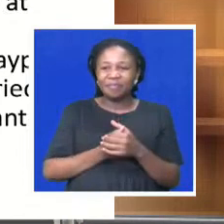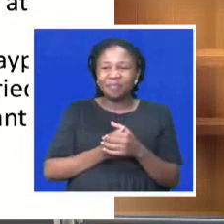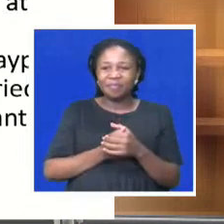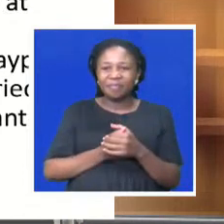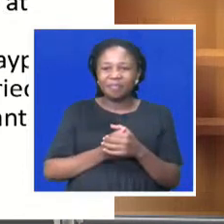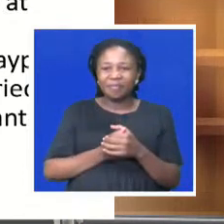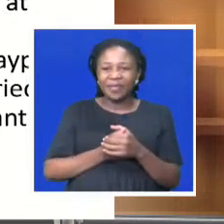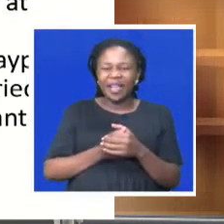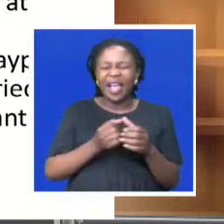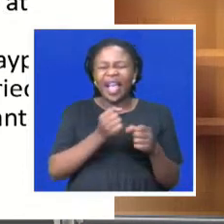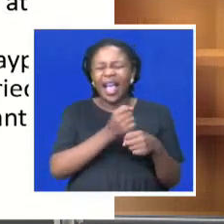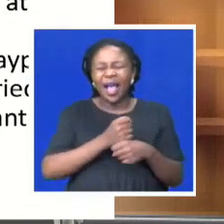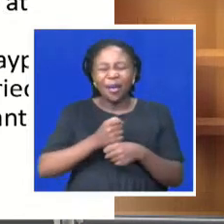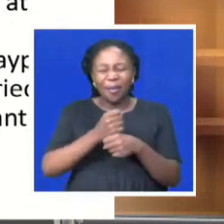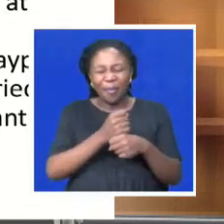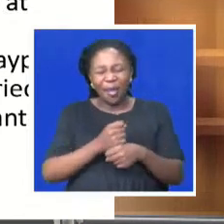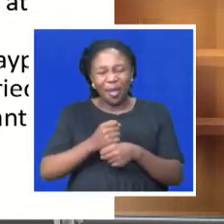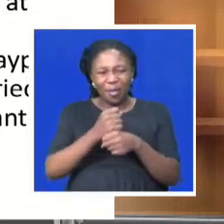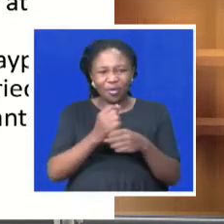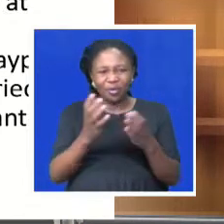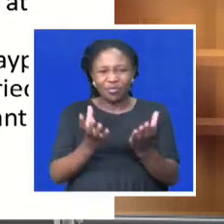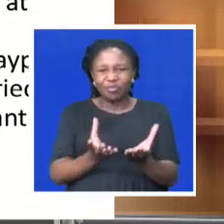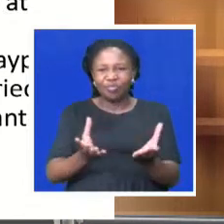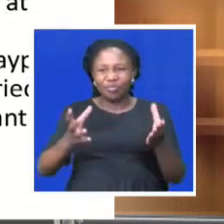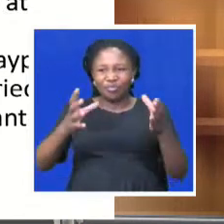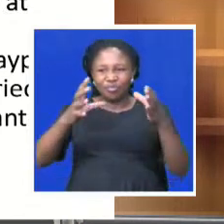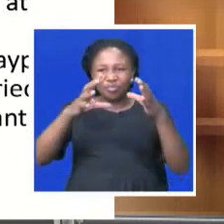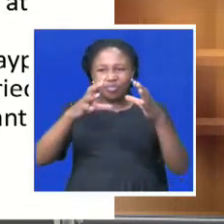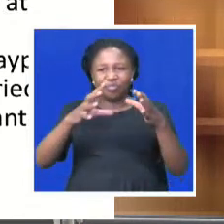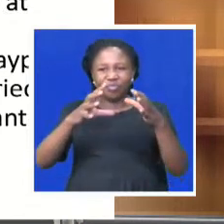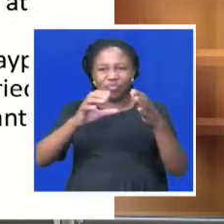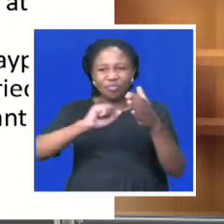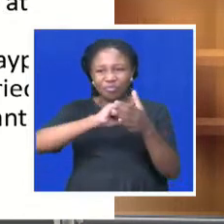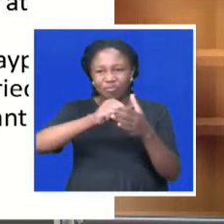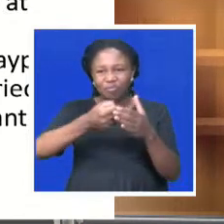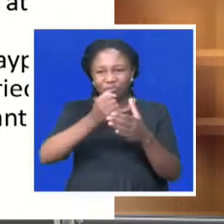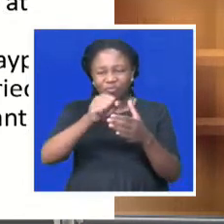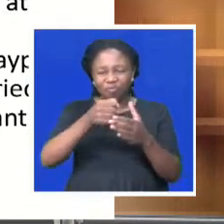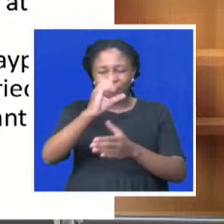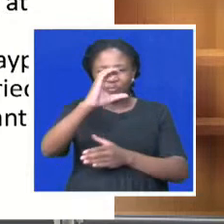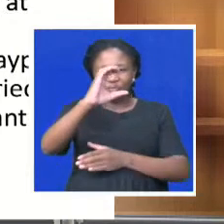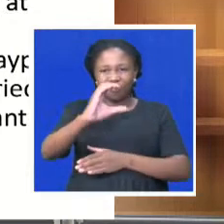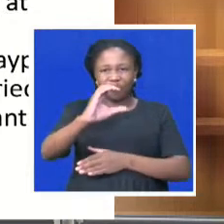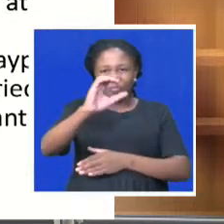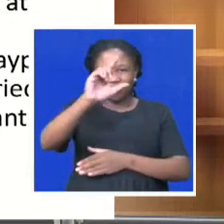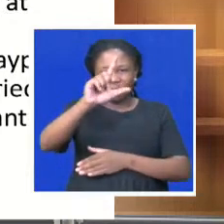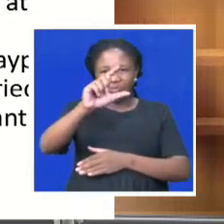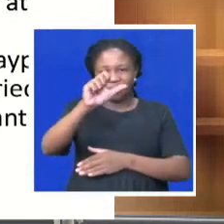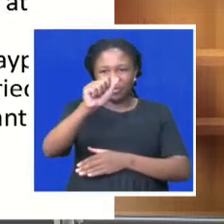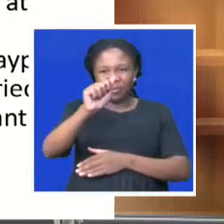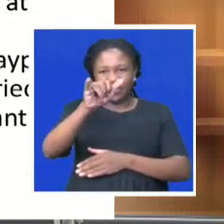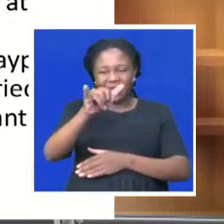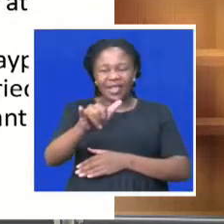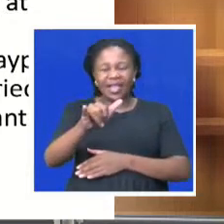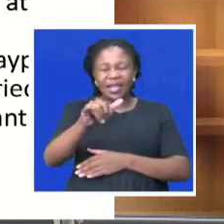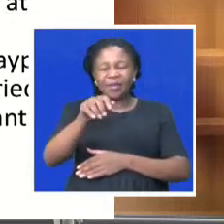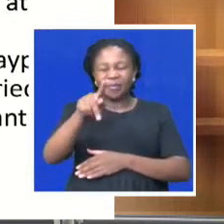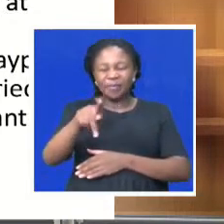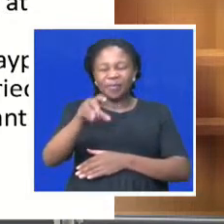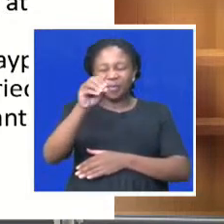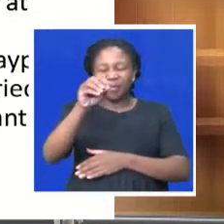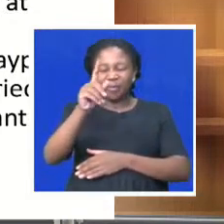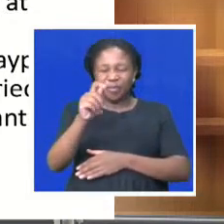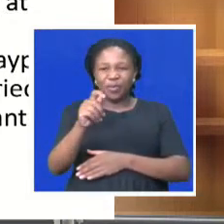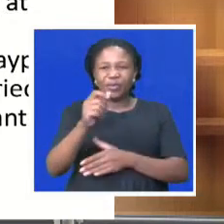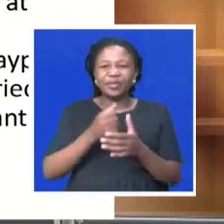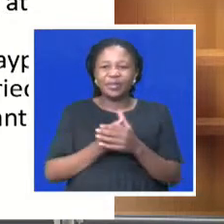pot. What is a clay pot? It is a pot made out of clay. And